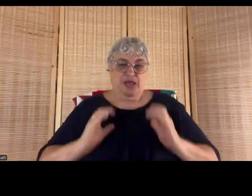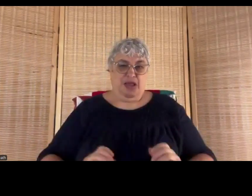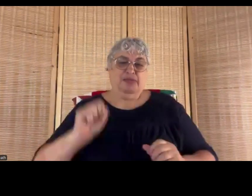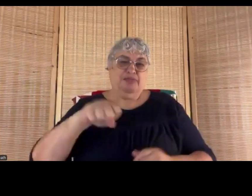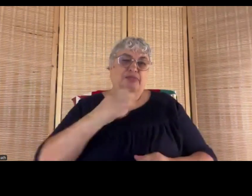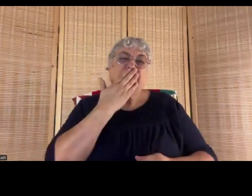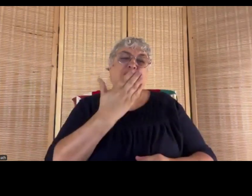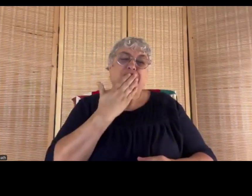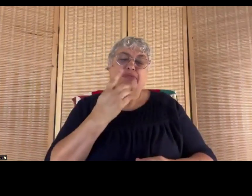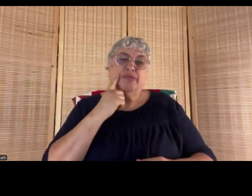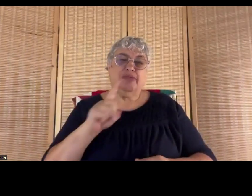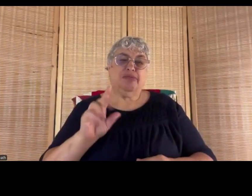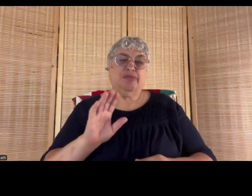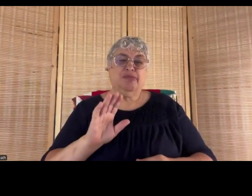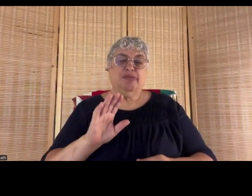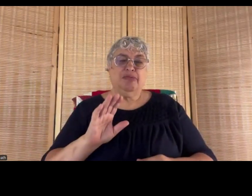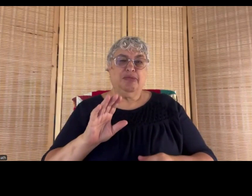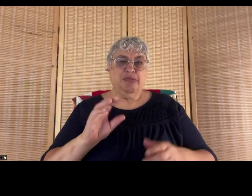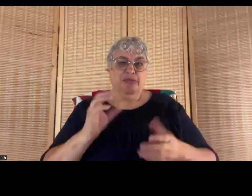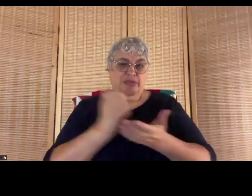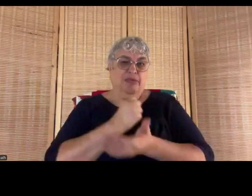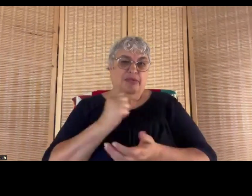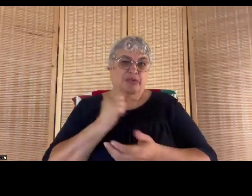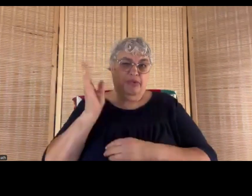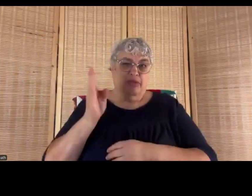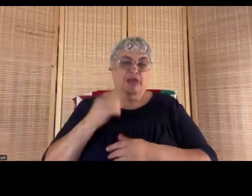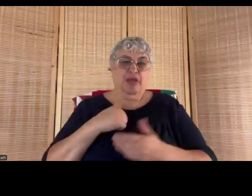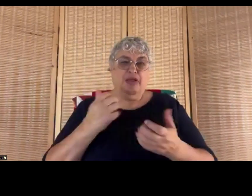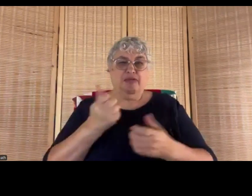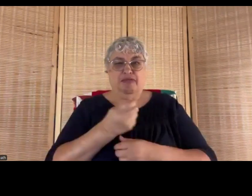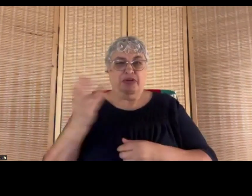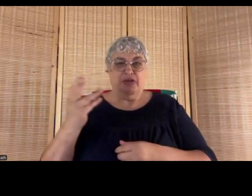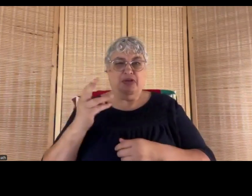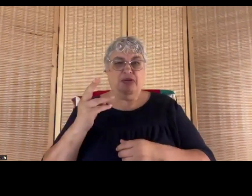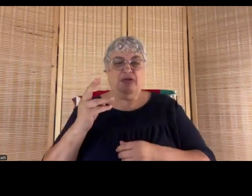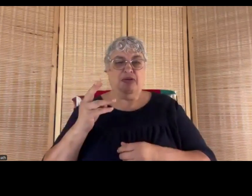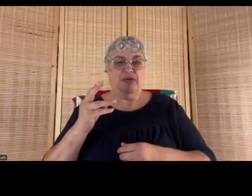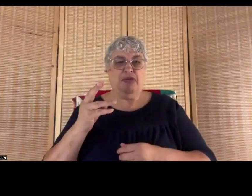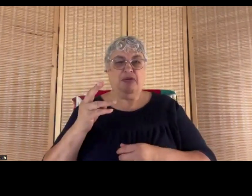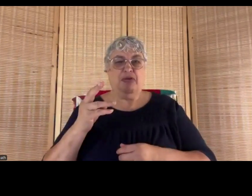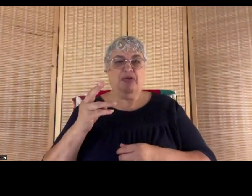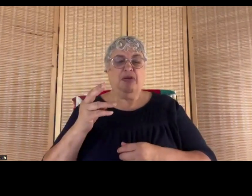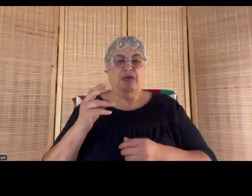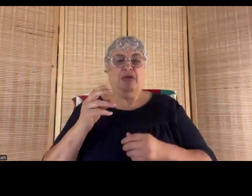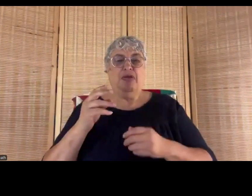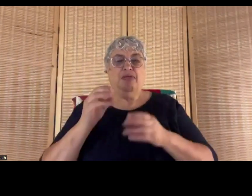the opportunity. Before I get into the presentation, there's a couple of takeaway messages.